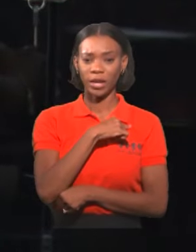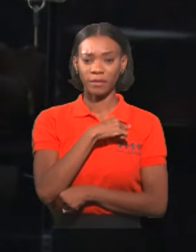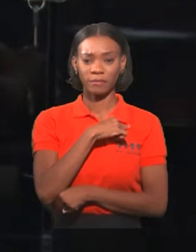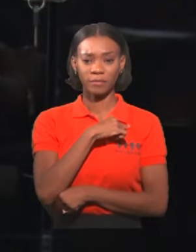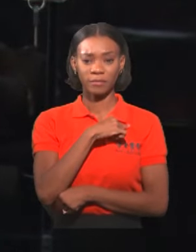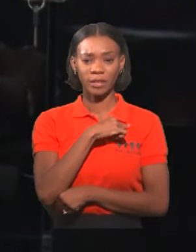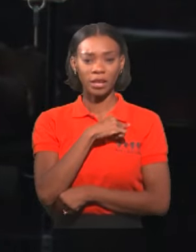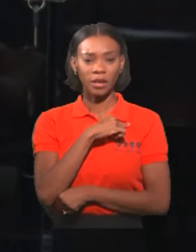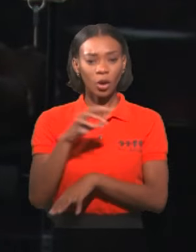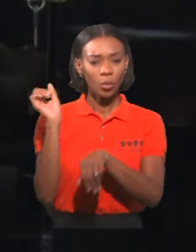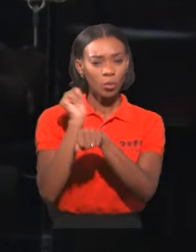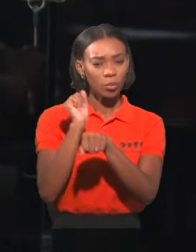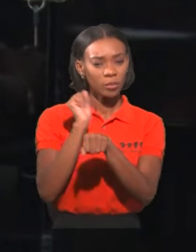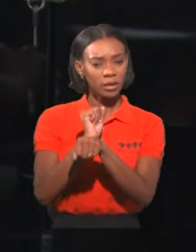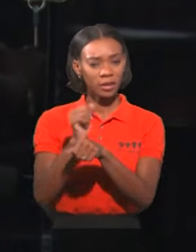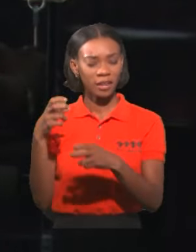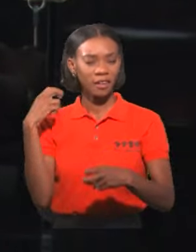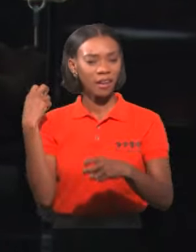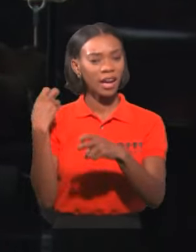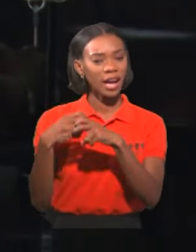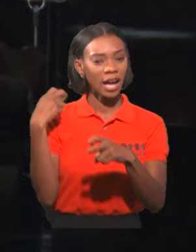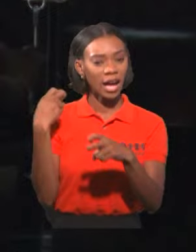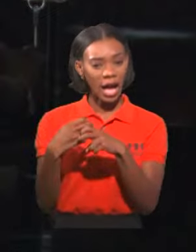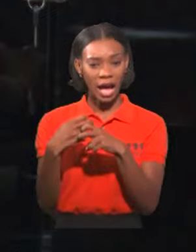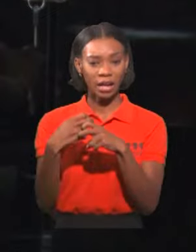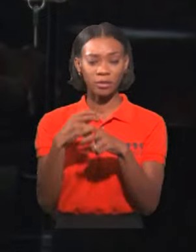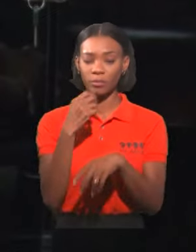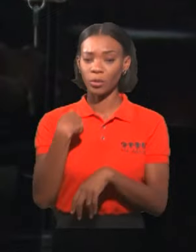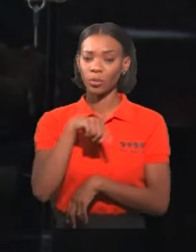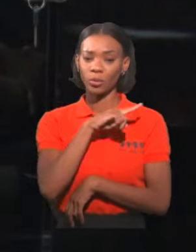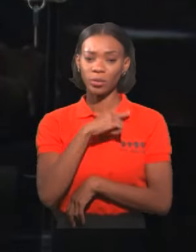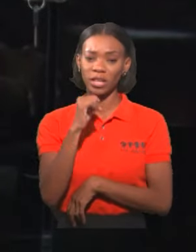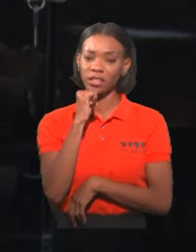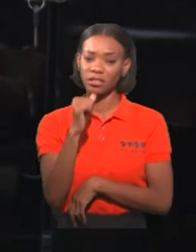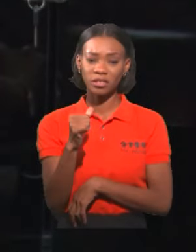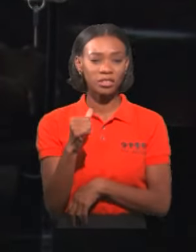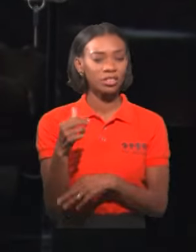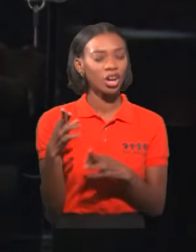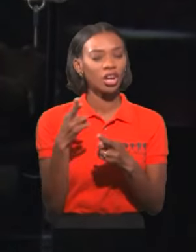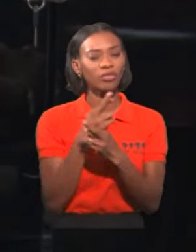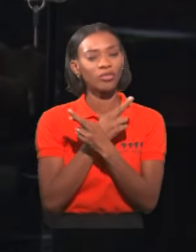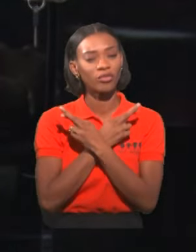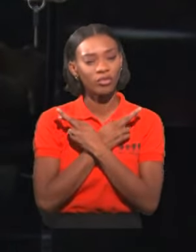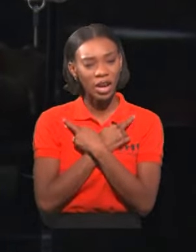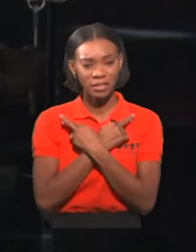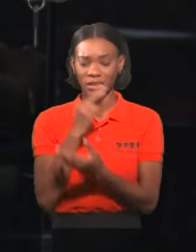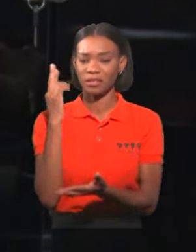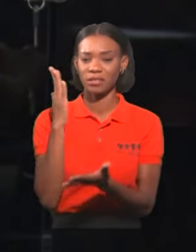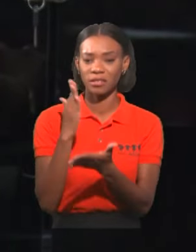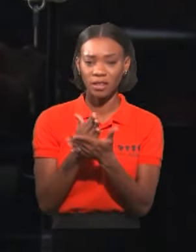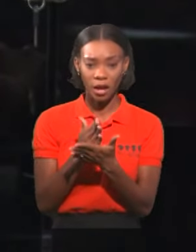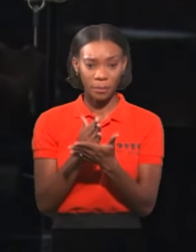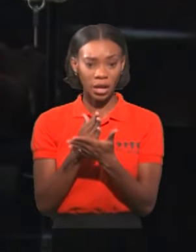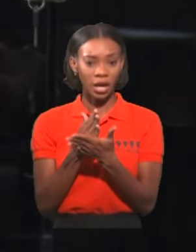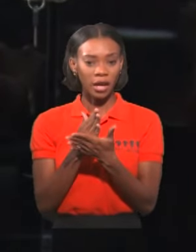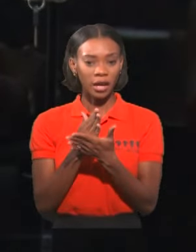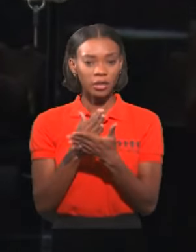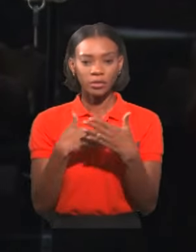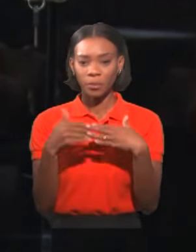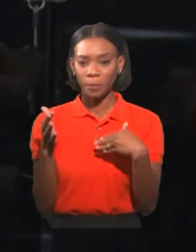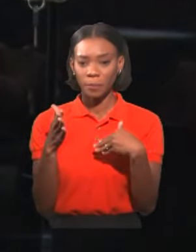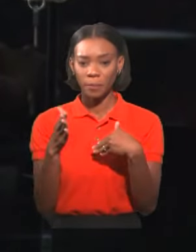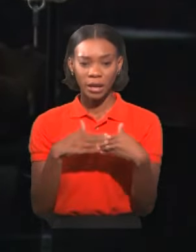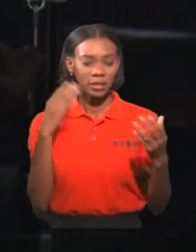battle, and we will not rest until we know that even in sport, even in